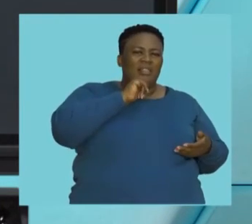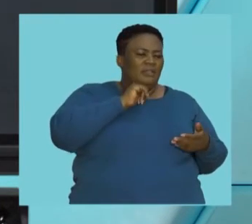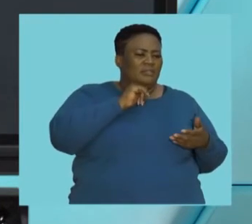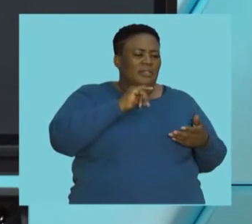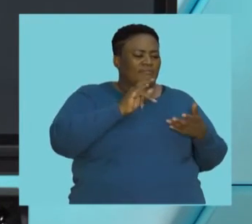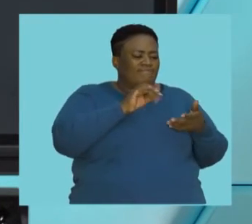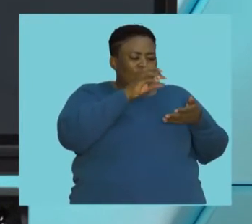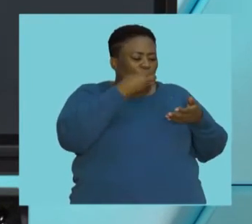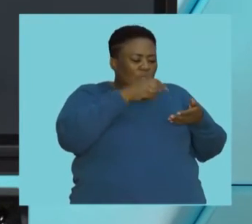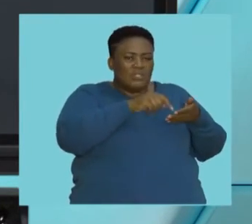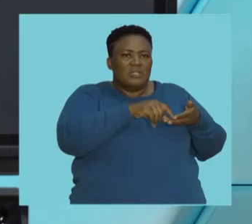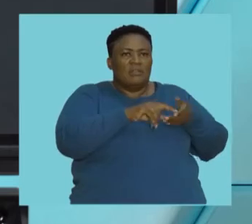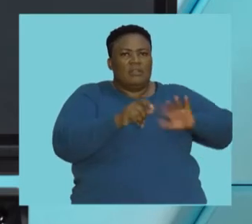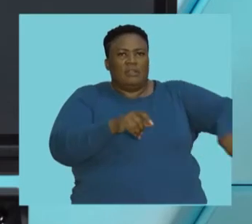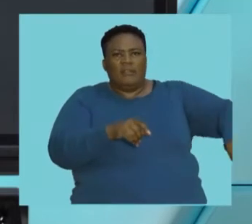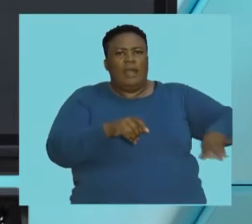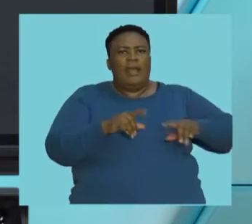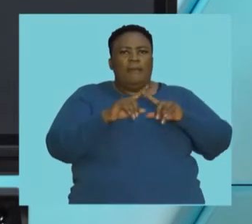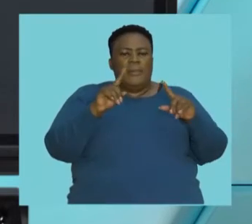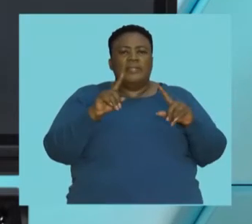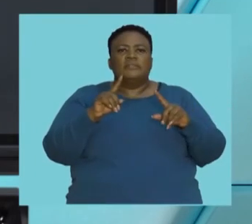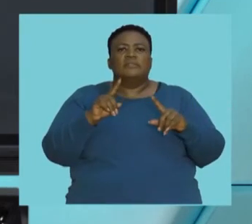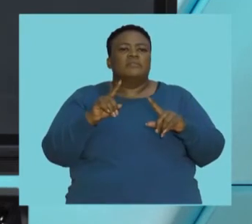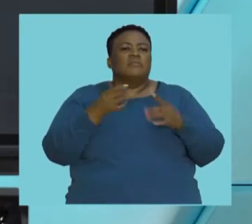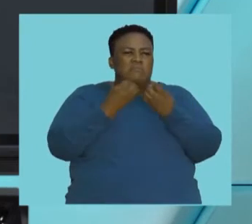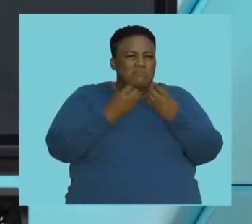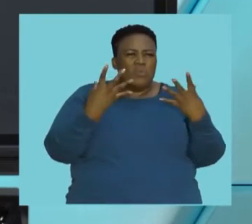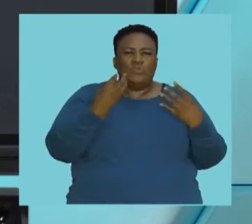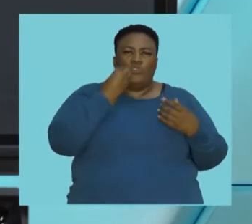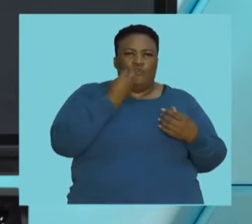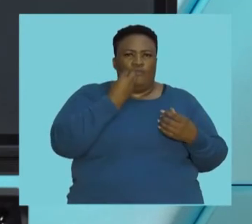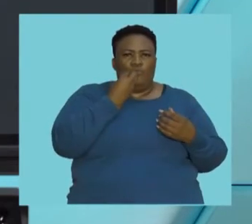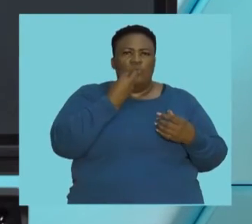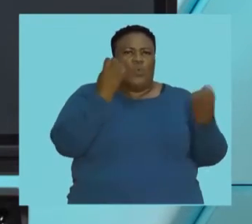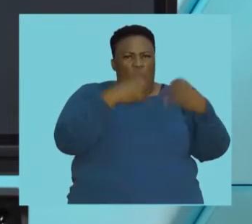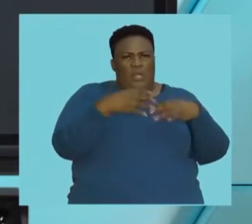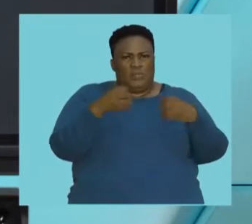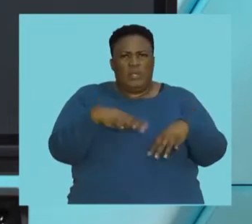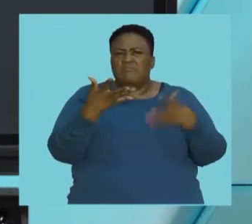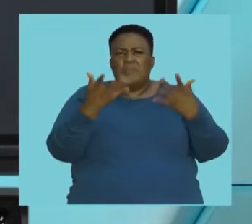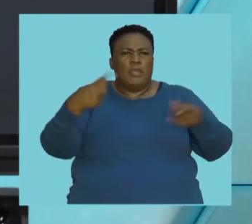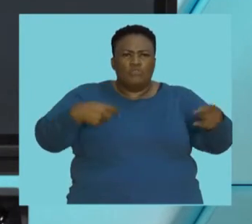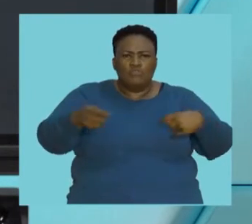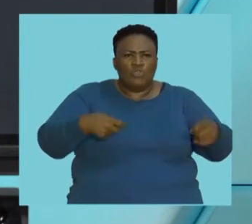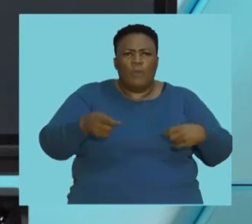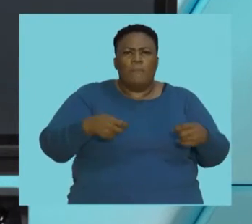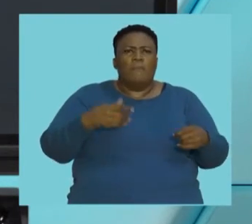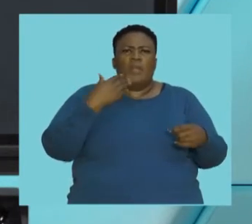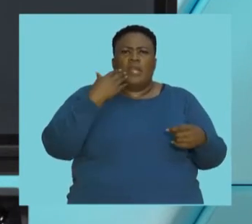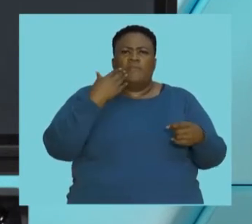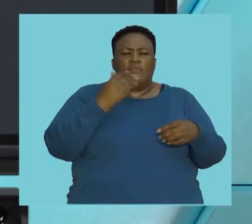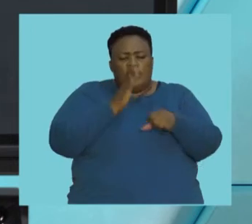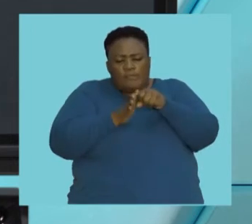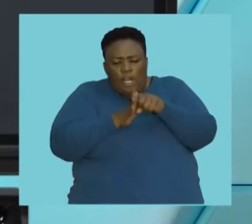production and the commercial retail of food. So when you visit a supermarket, if that packet